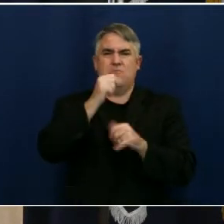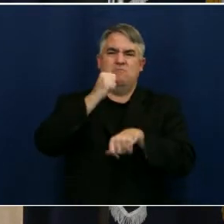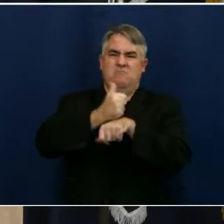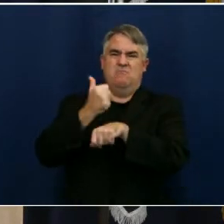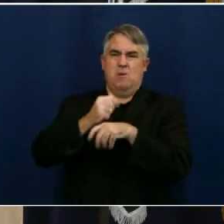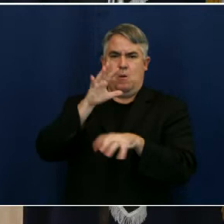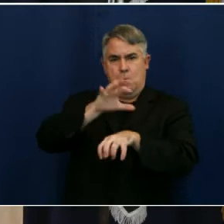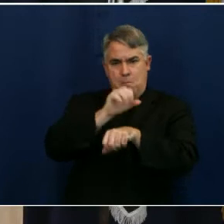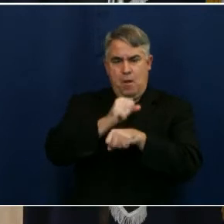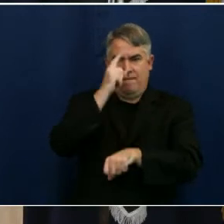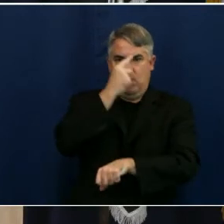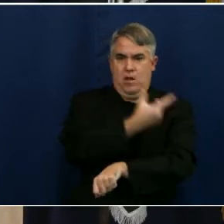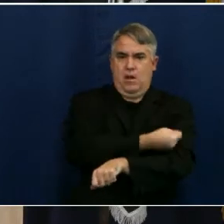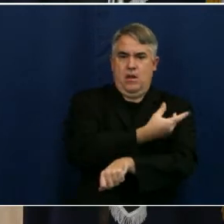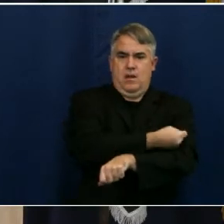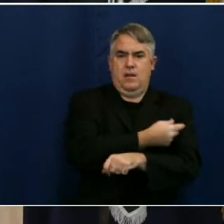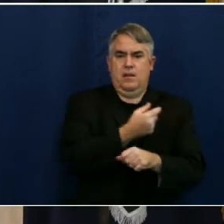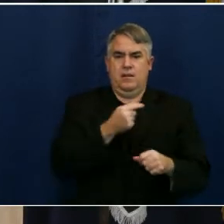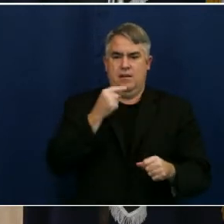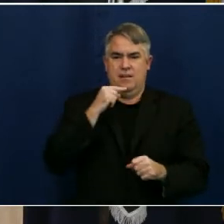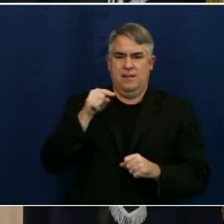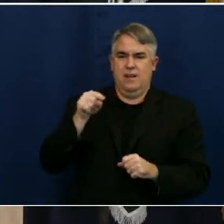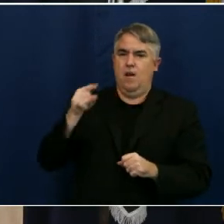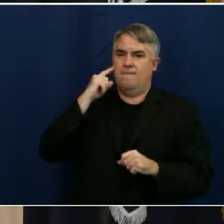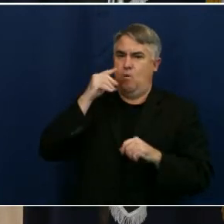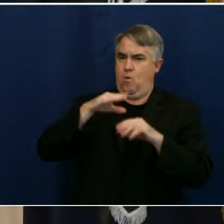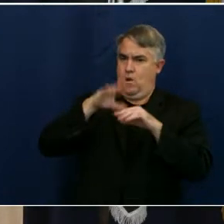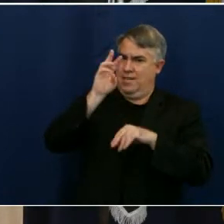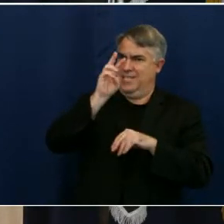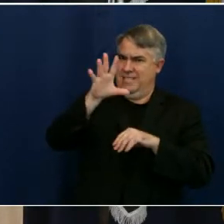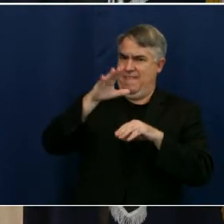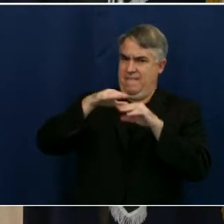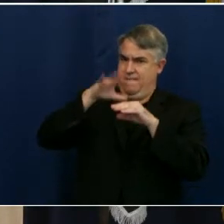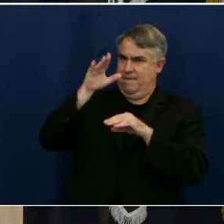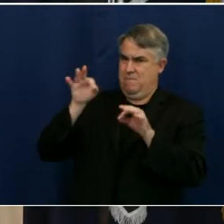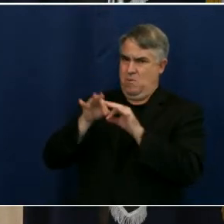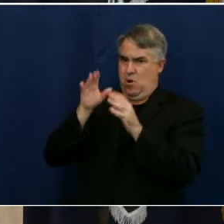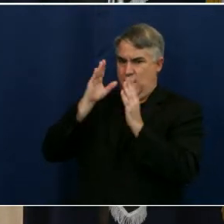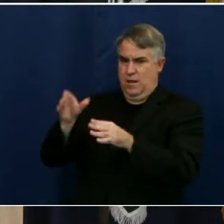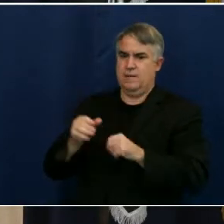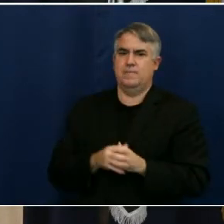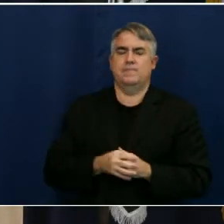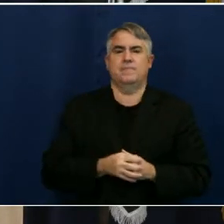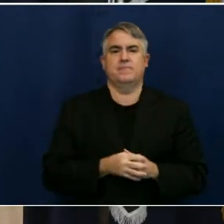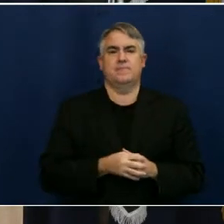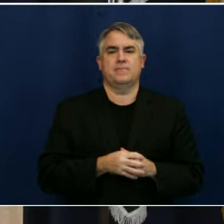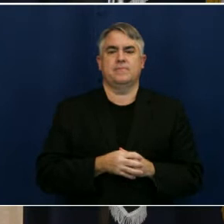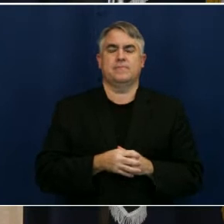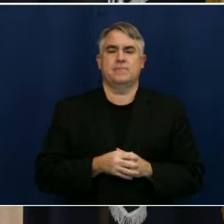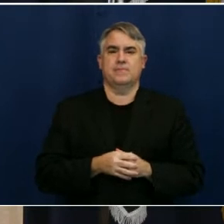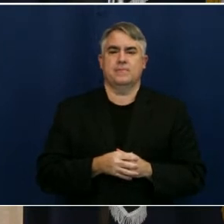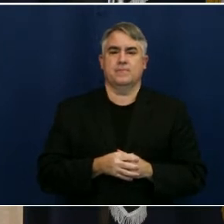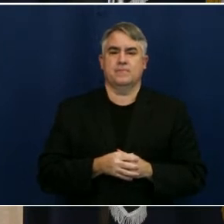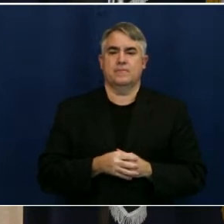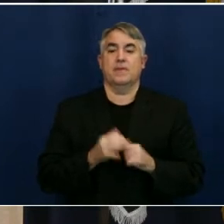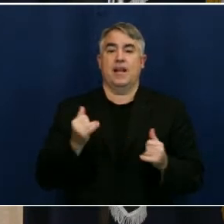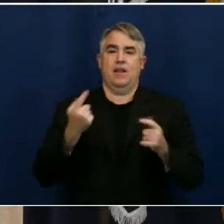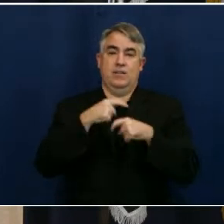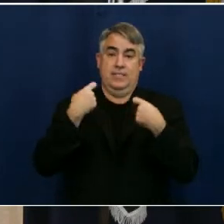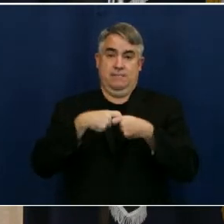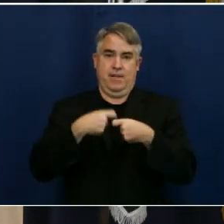So we're going to continue to do this work. We're trying to make this easy for folks as we're opening up the pods. Ahora, en español.